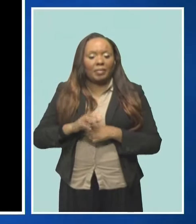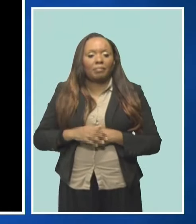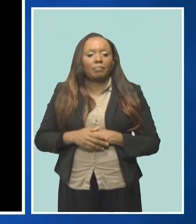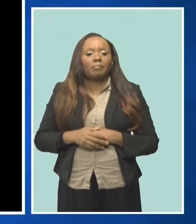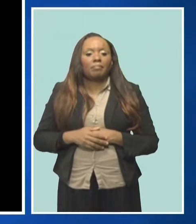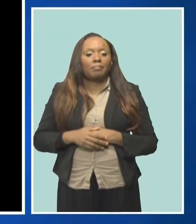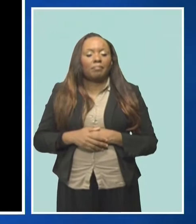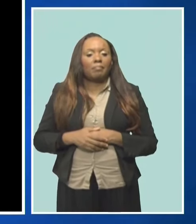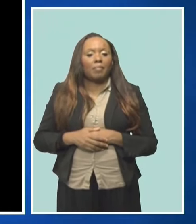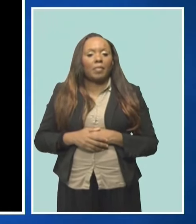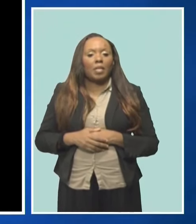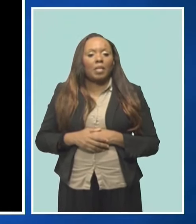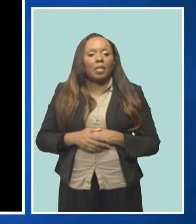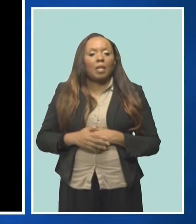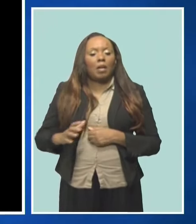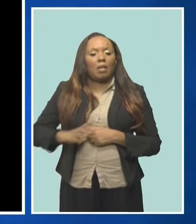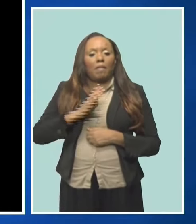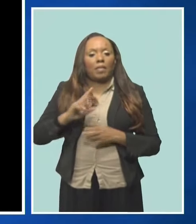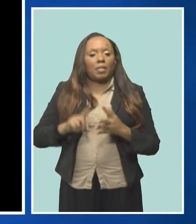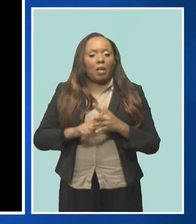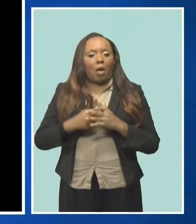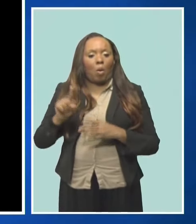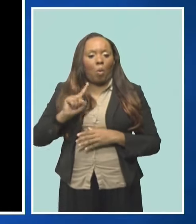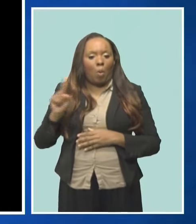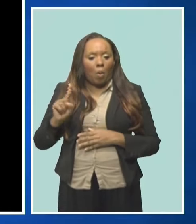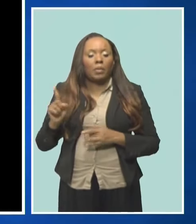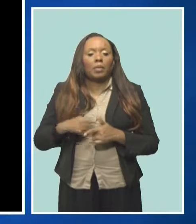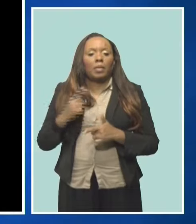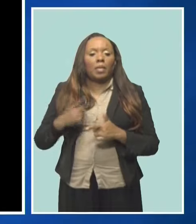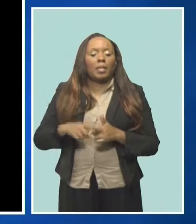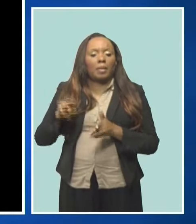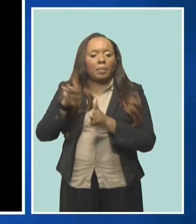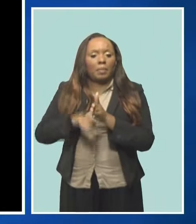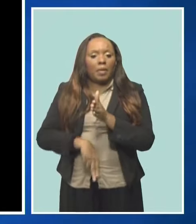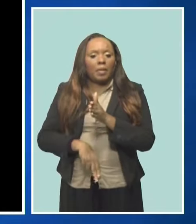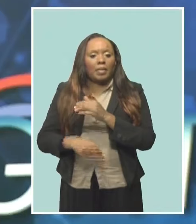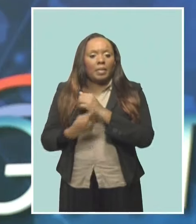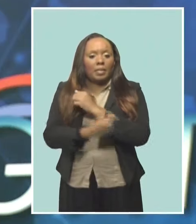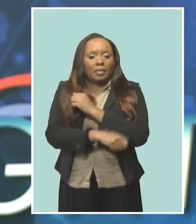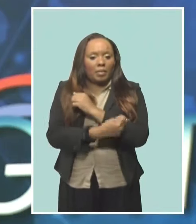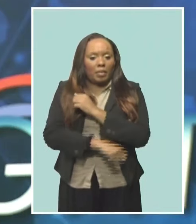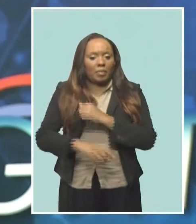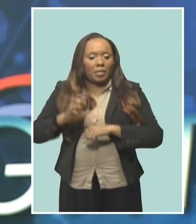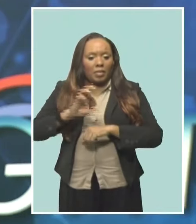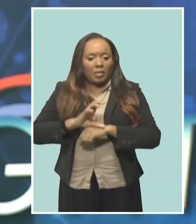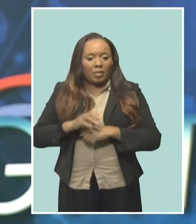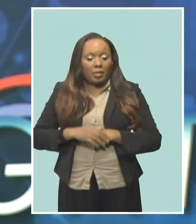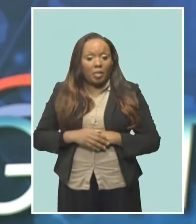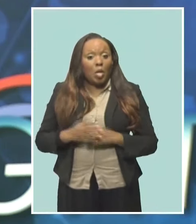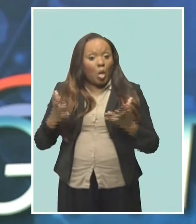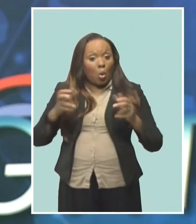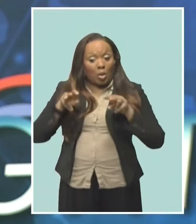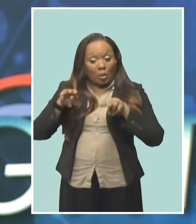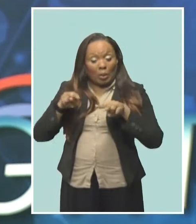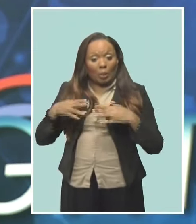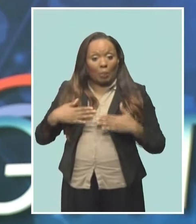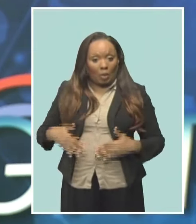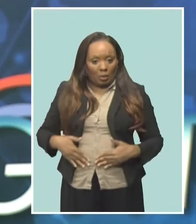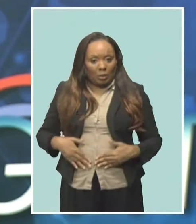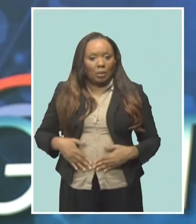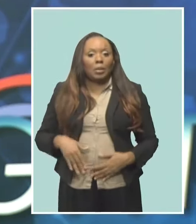12:15. It will be followed by the burial at Clifton Hill Moravian Church in St. Thomas. Now, viewing of the body will take place at the